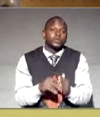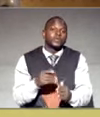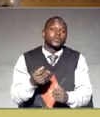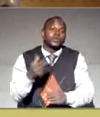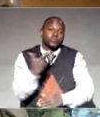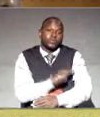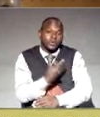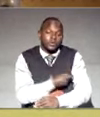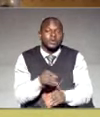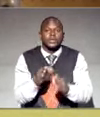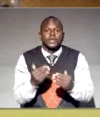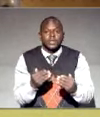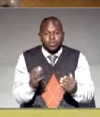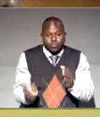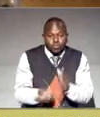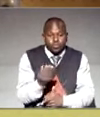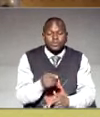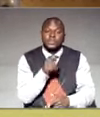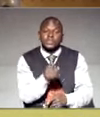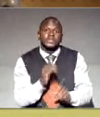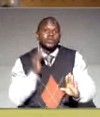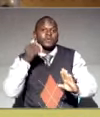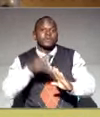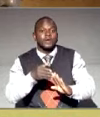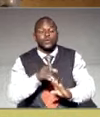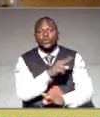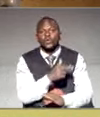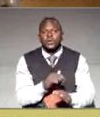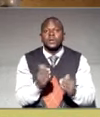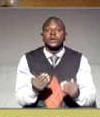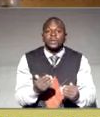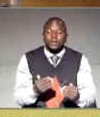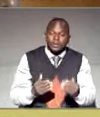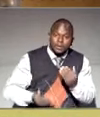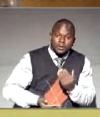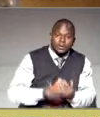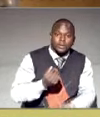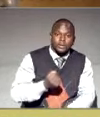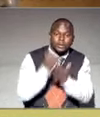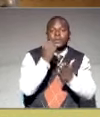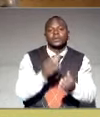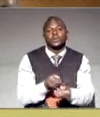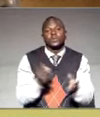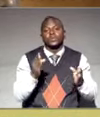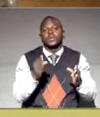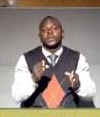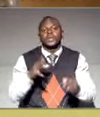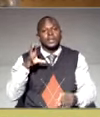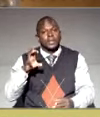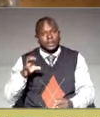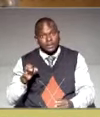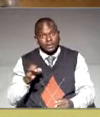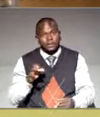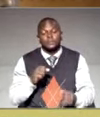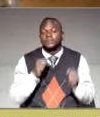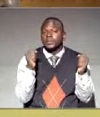treatment. So in setting up this referral hospital, it is going to cater for so many cancer patients whom